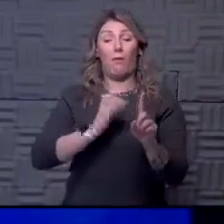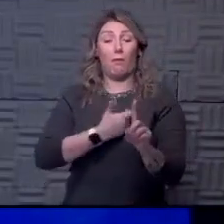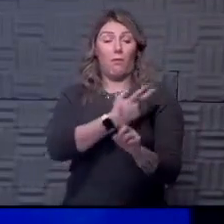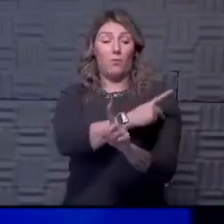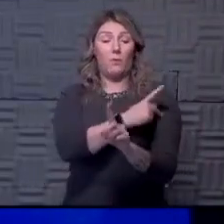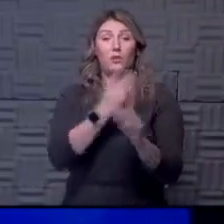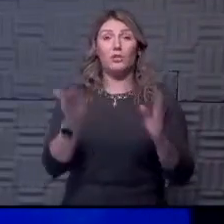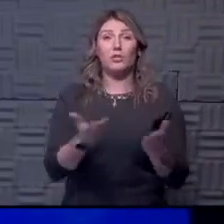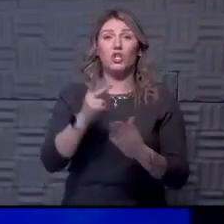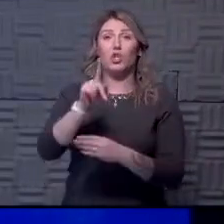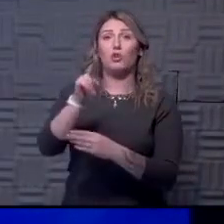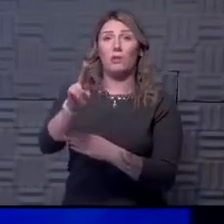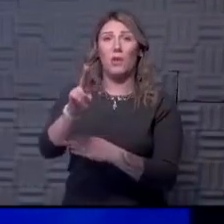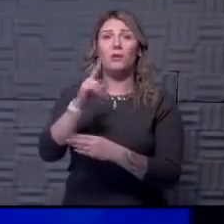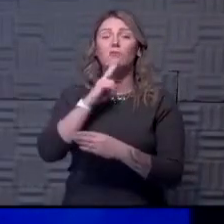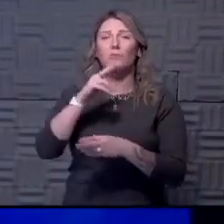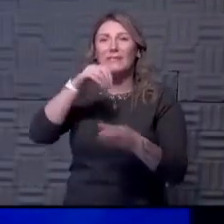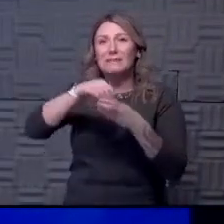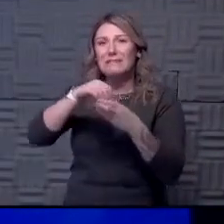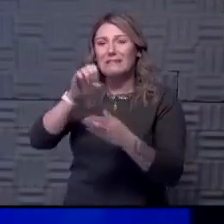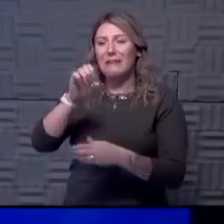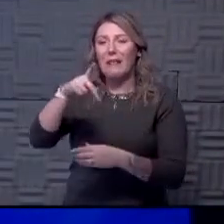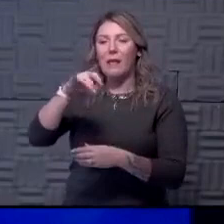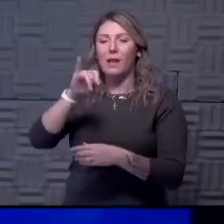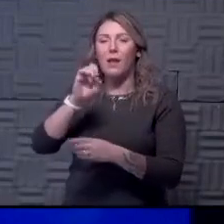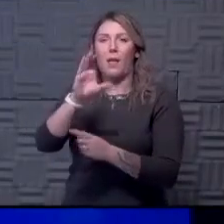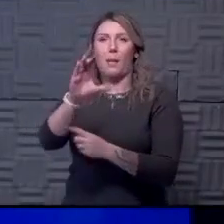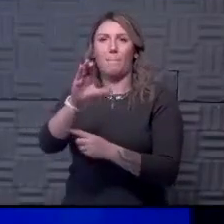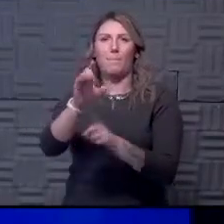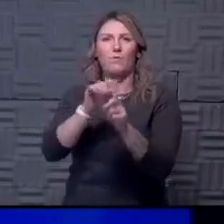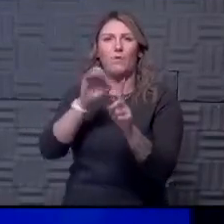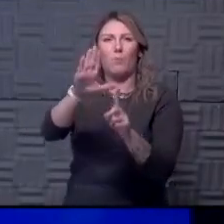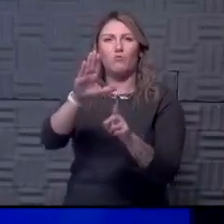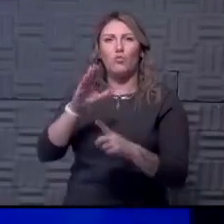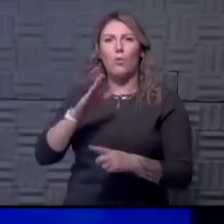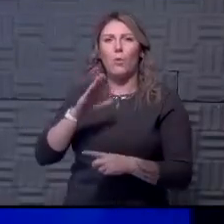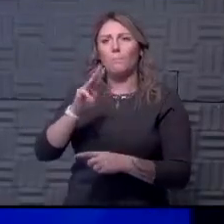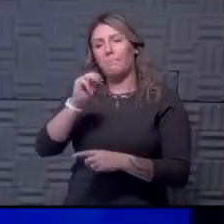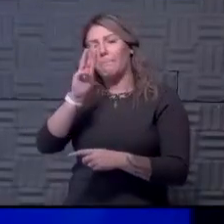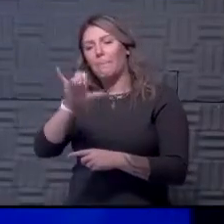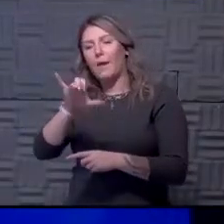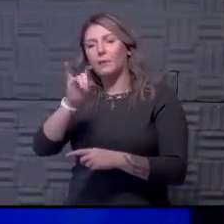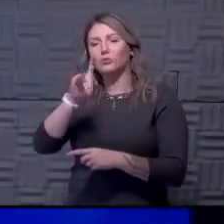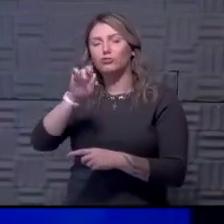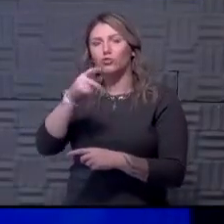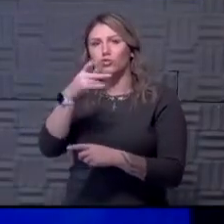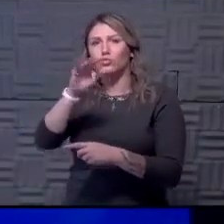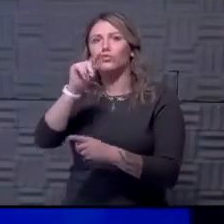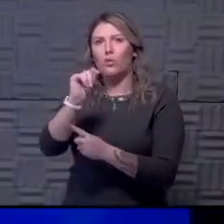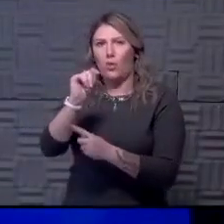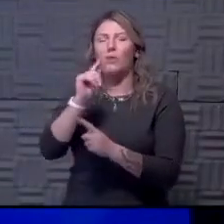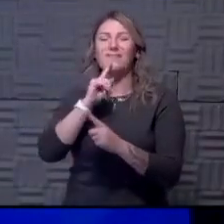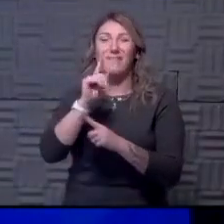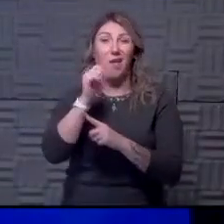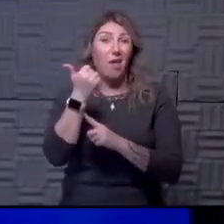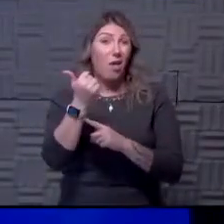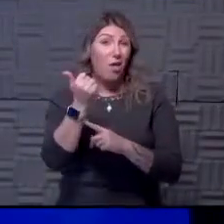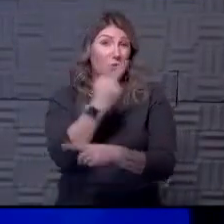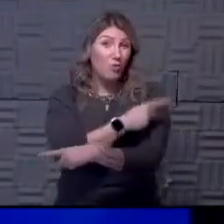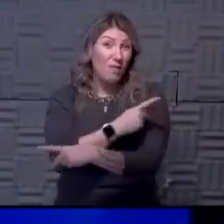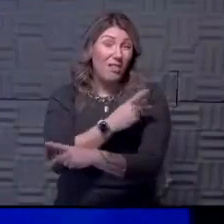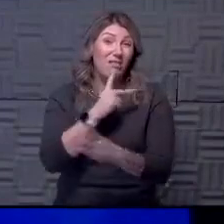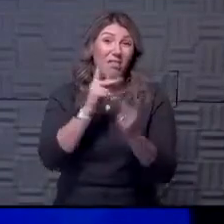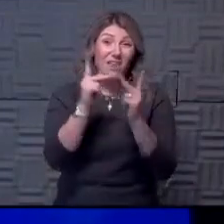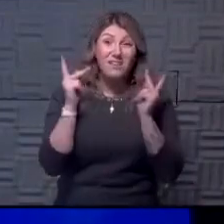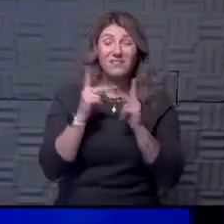KU, you'll be in Epic, and you can get it in MyChart. But I don't know what's going to happen for all the other places. I know the pharmacies are doing more and more